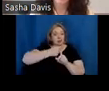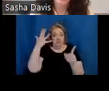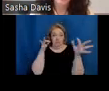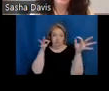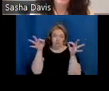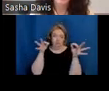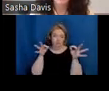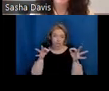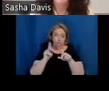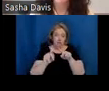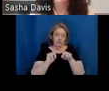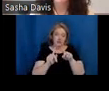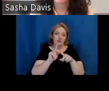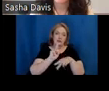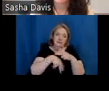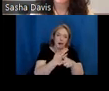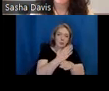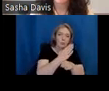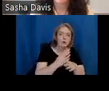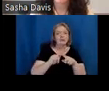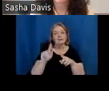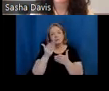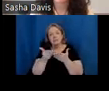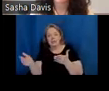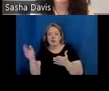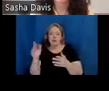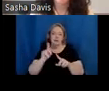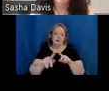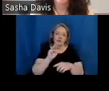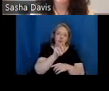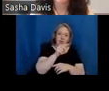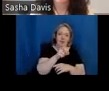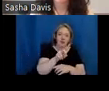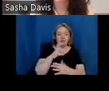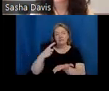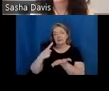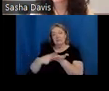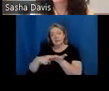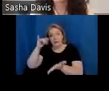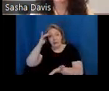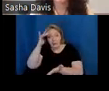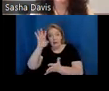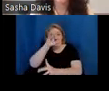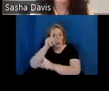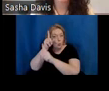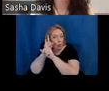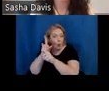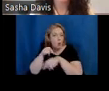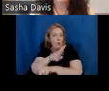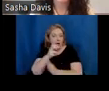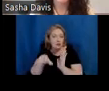and materials. He also talks sort of theoretical, what he's trying to achieve in his